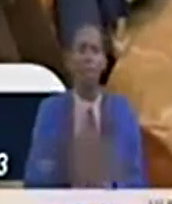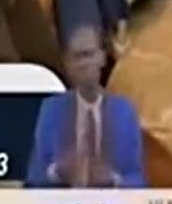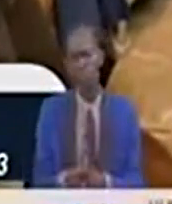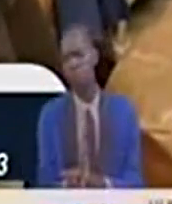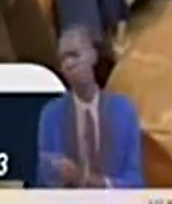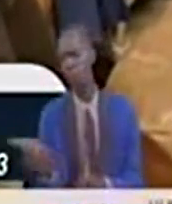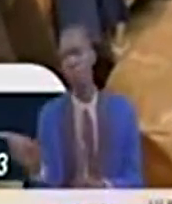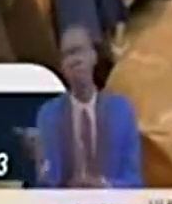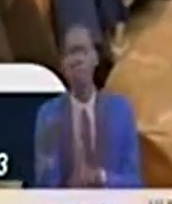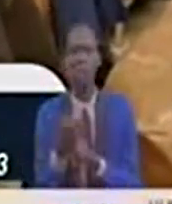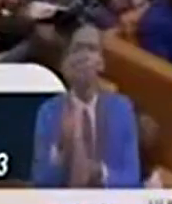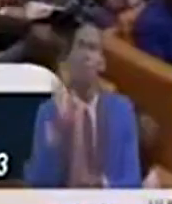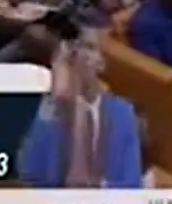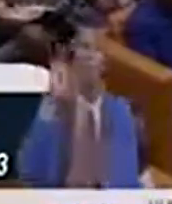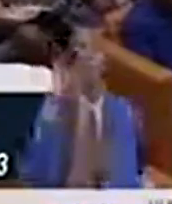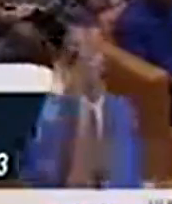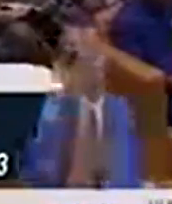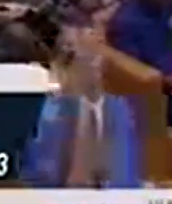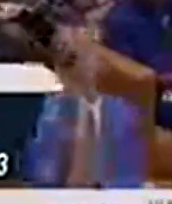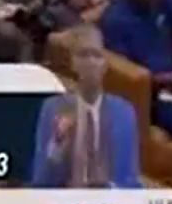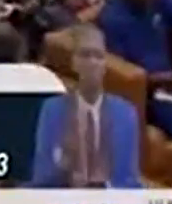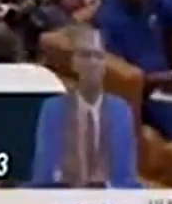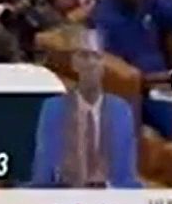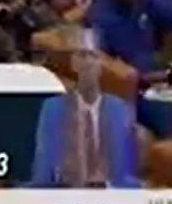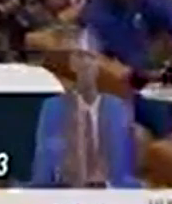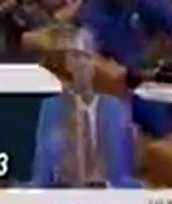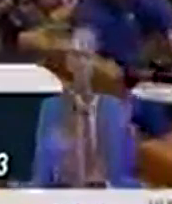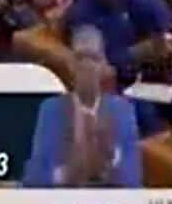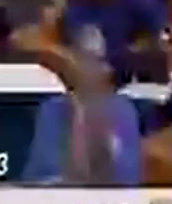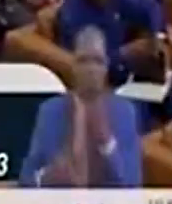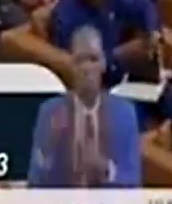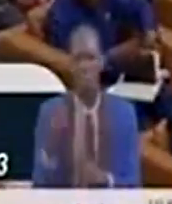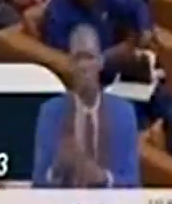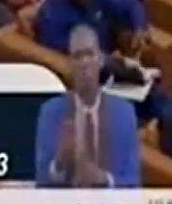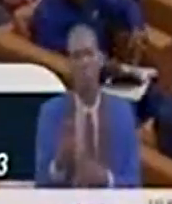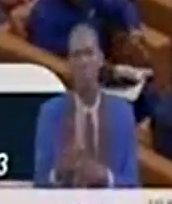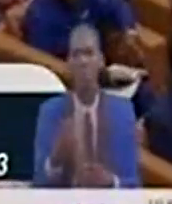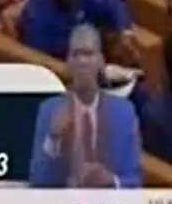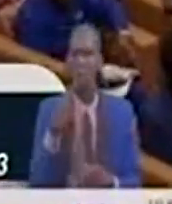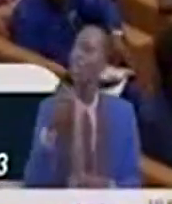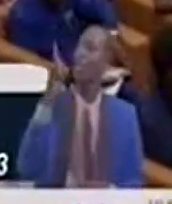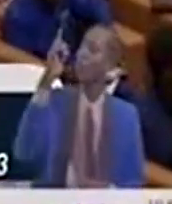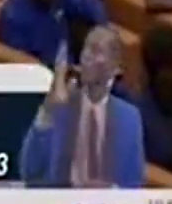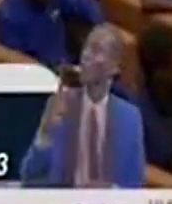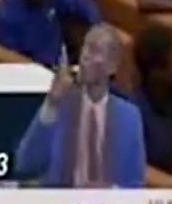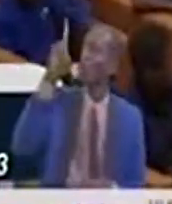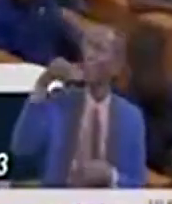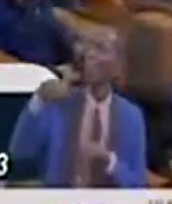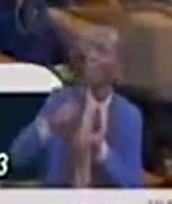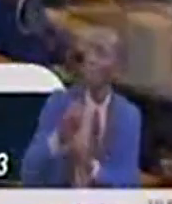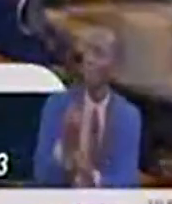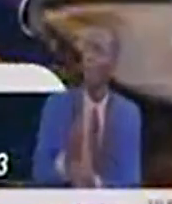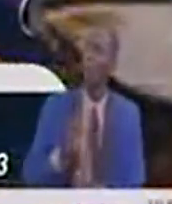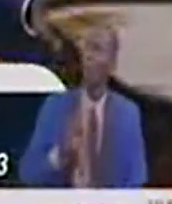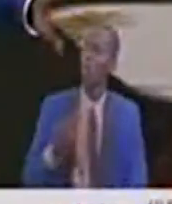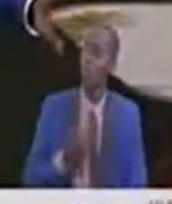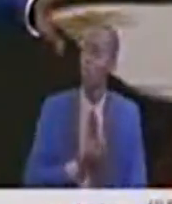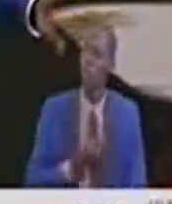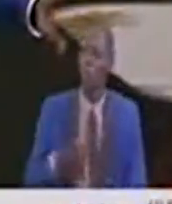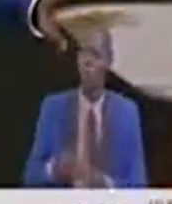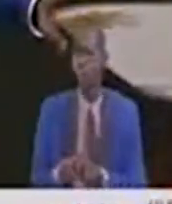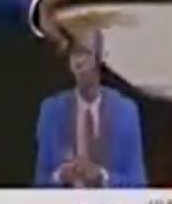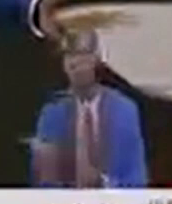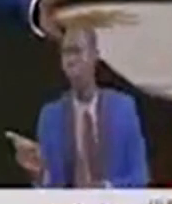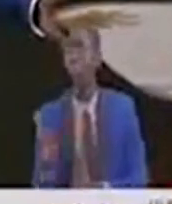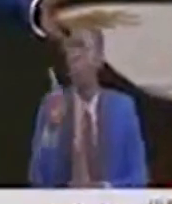That the wrong statement of those people. Once again, they said, God, you made us err. You made